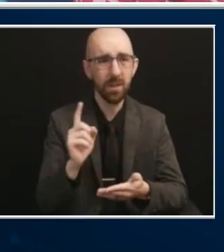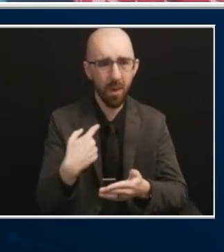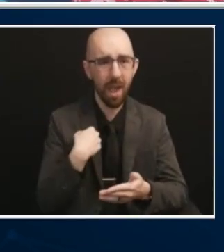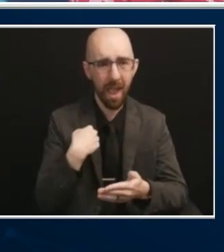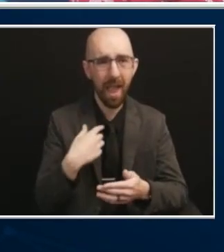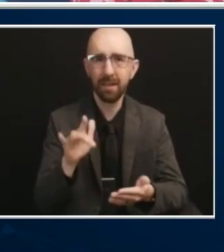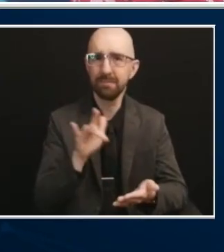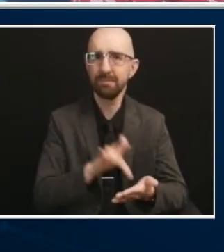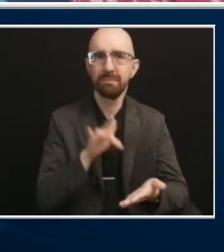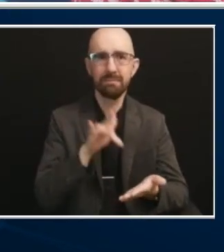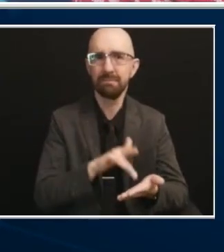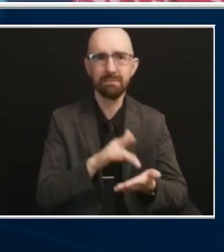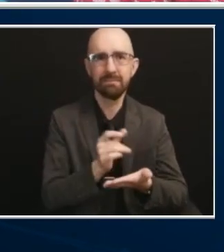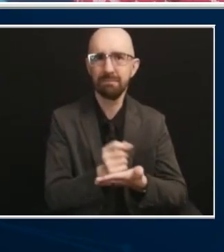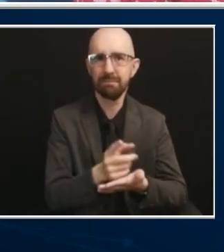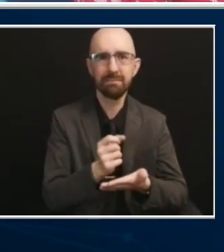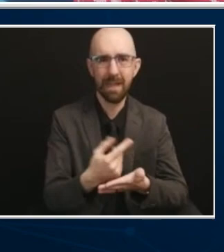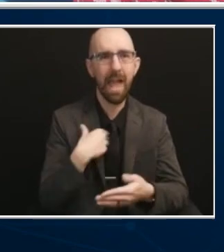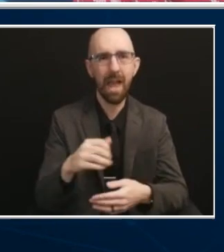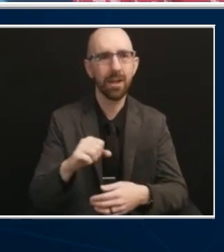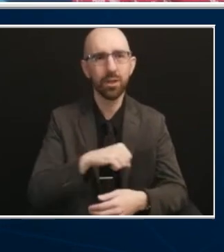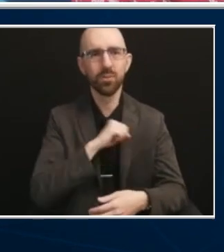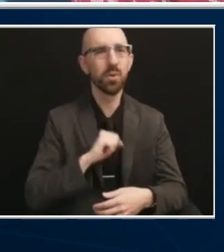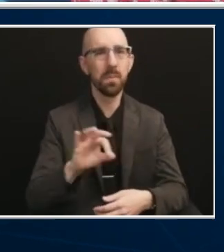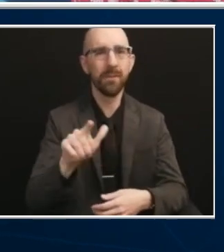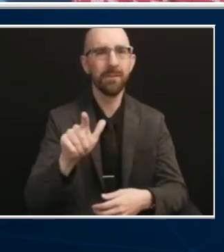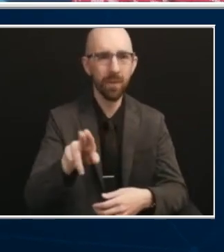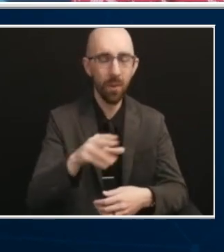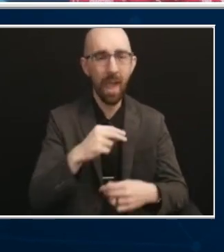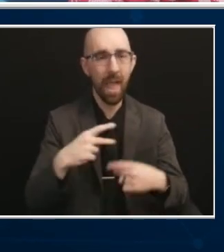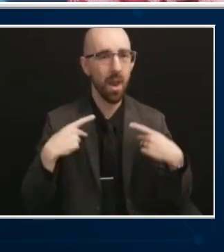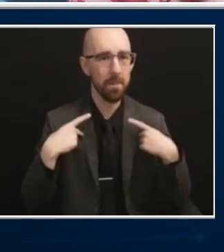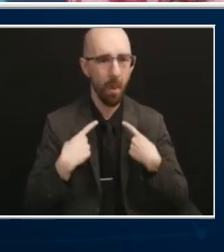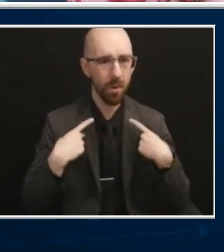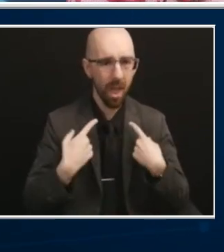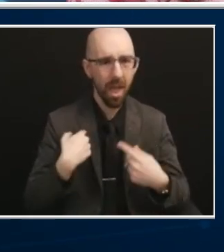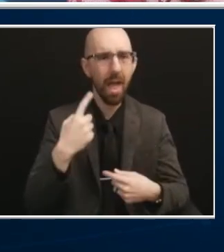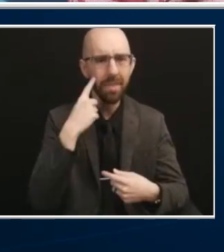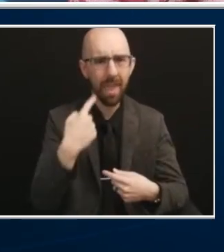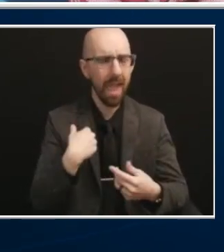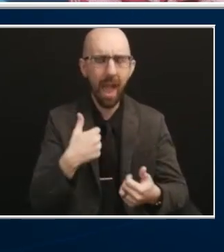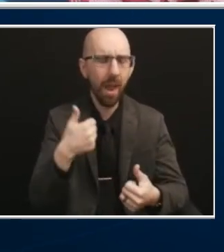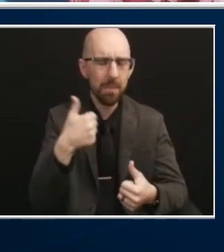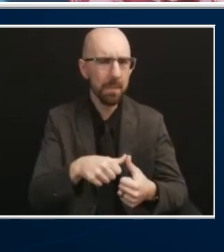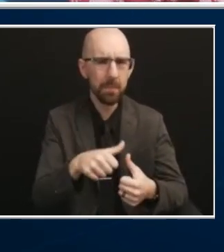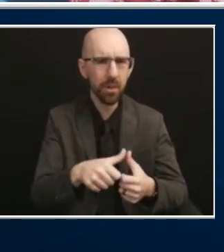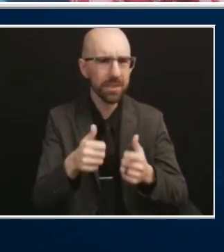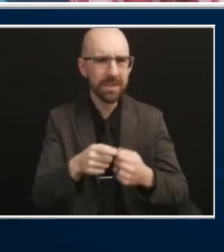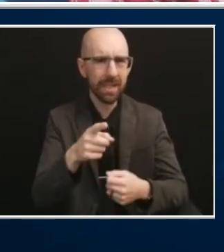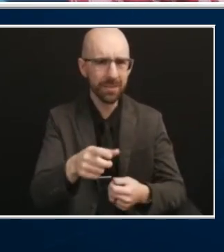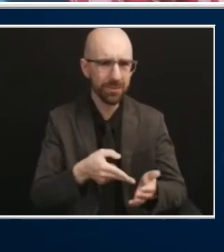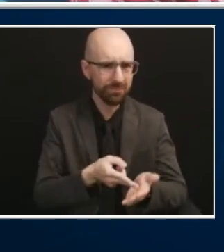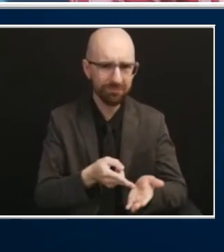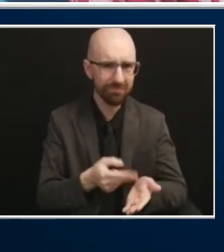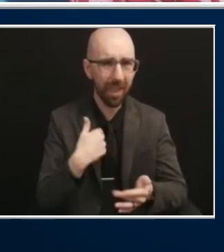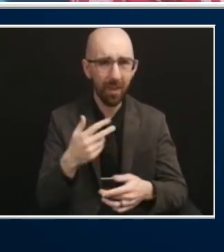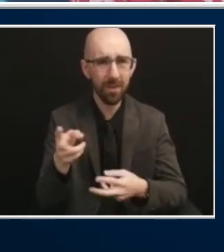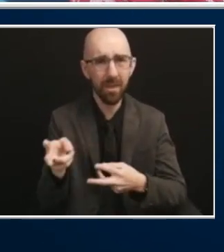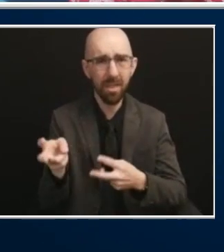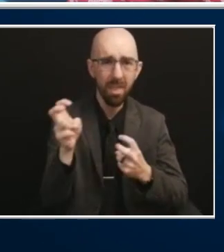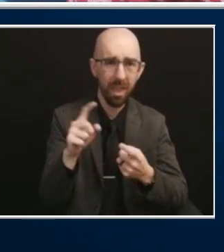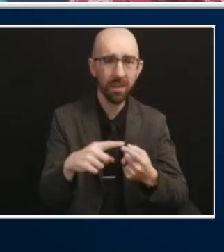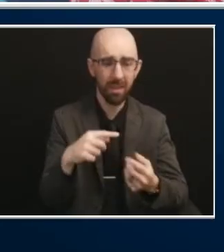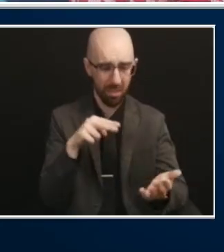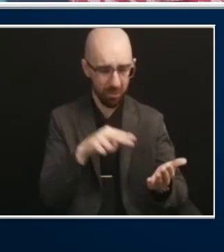because I had the super flu and then pneumonia. And I think I barely remember texting you, quite frankly. I was so sick until I looked at my phone after and I